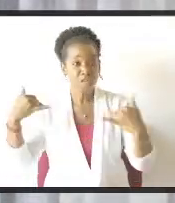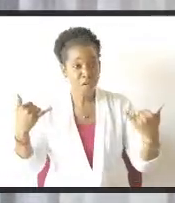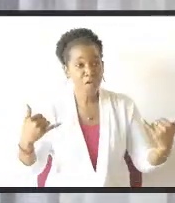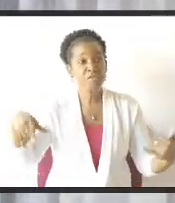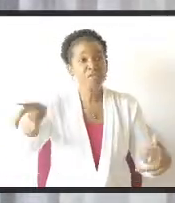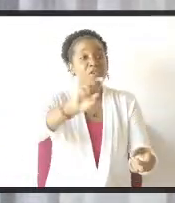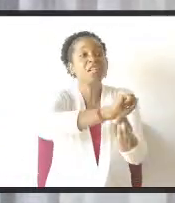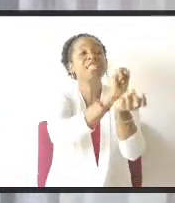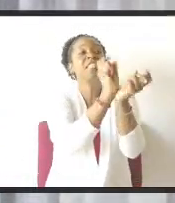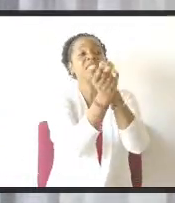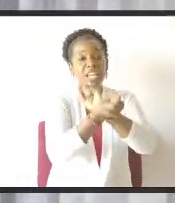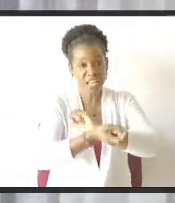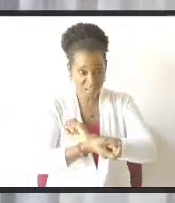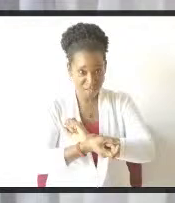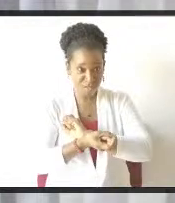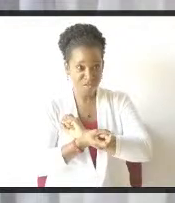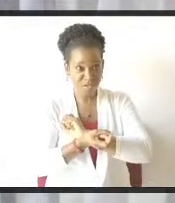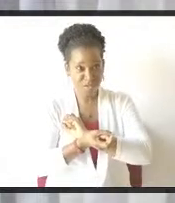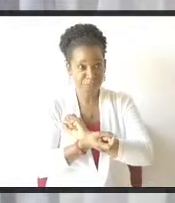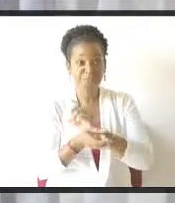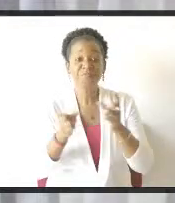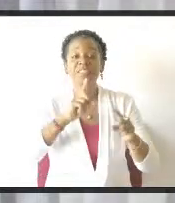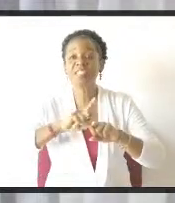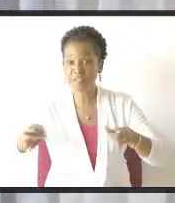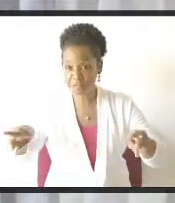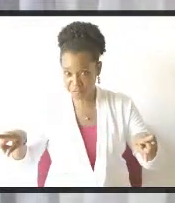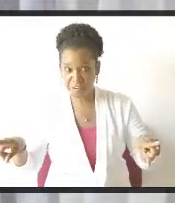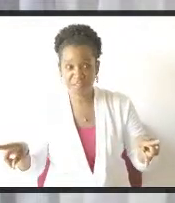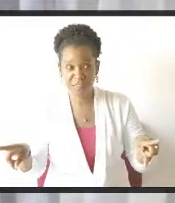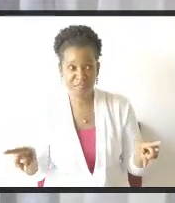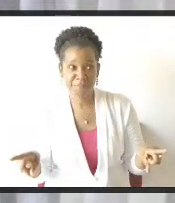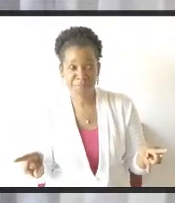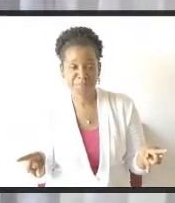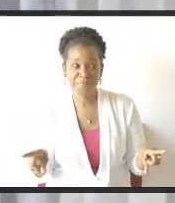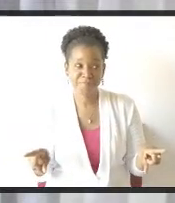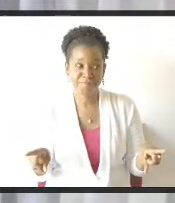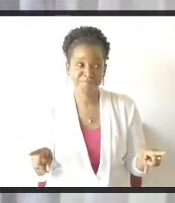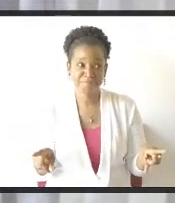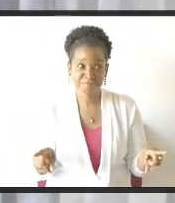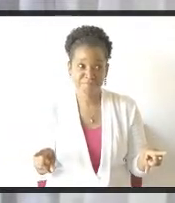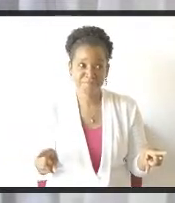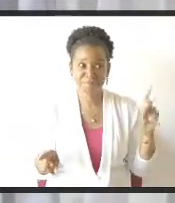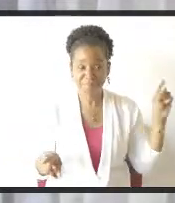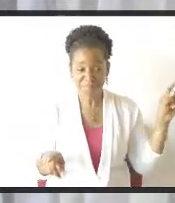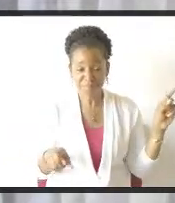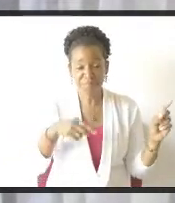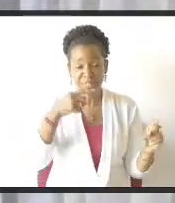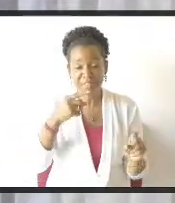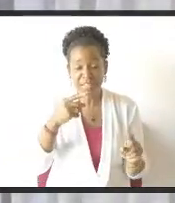And back in those days, they don't have to have preaching contests for young people. And I would go